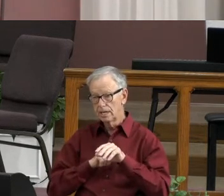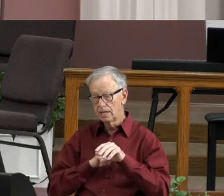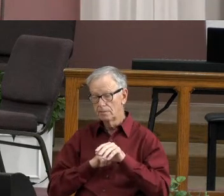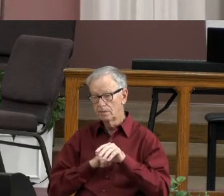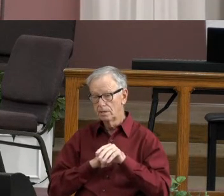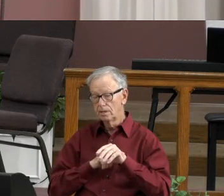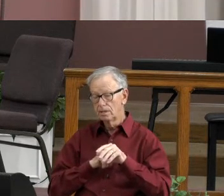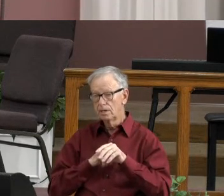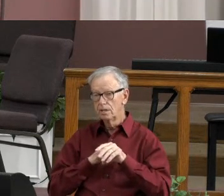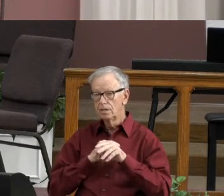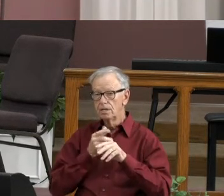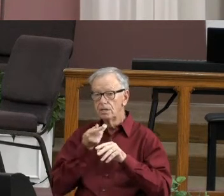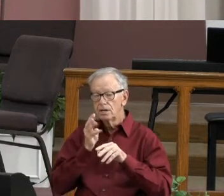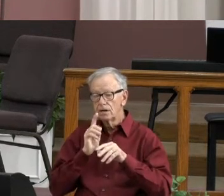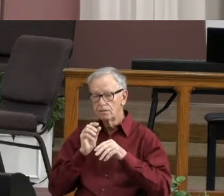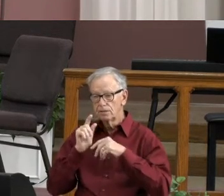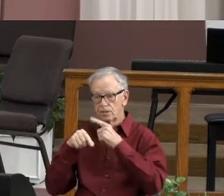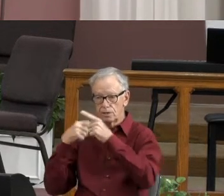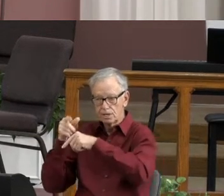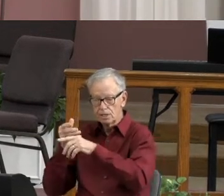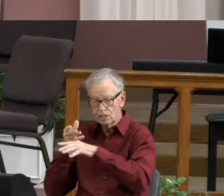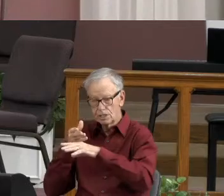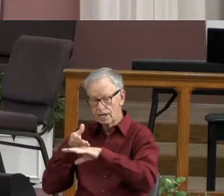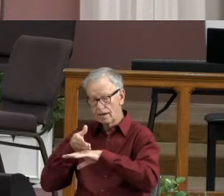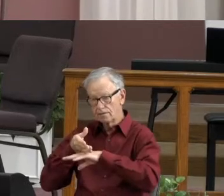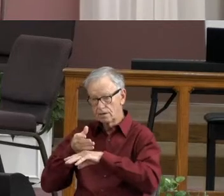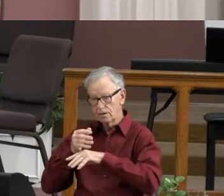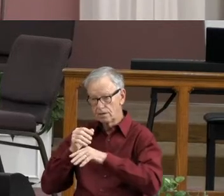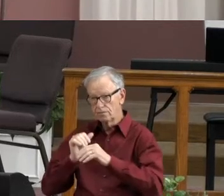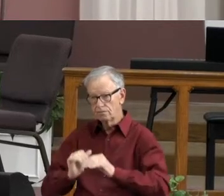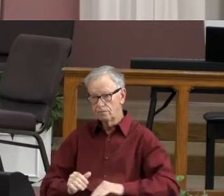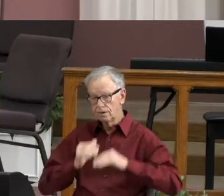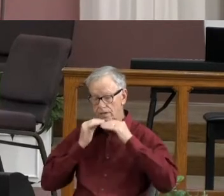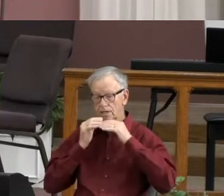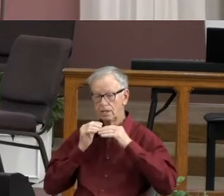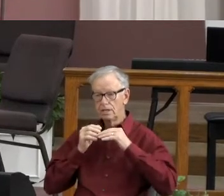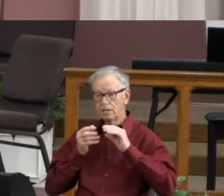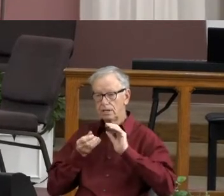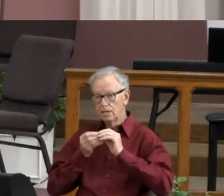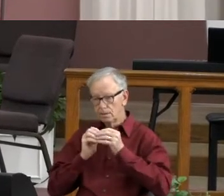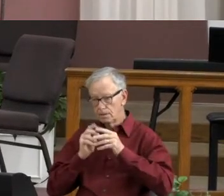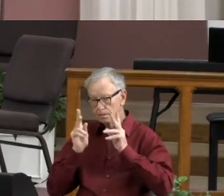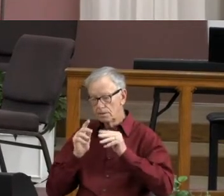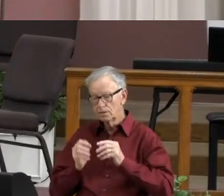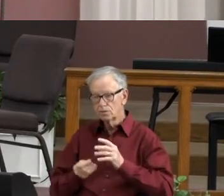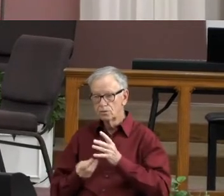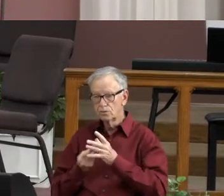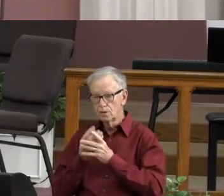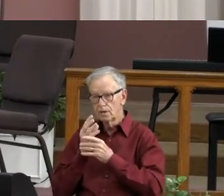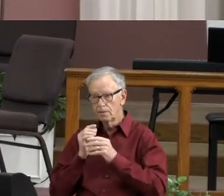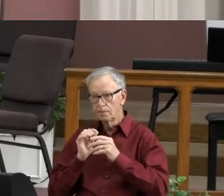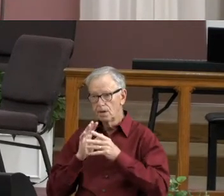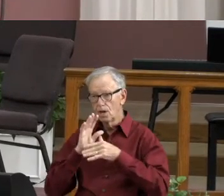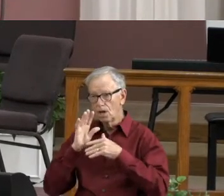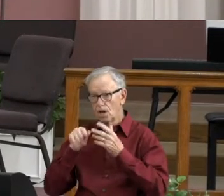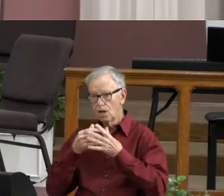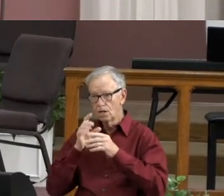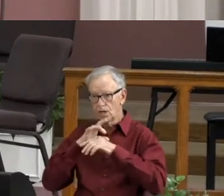is several generations after the flood. The population has been growing, but it's the whole earth.